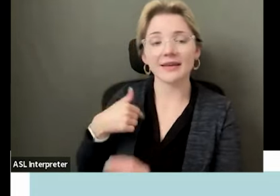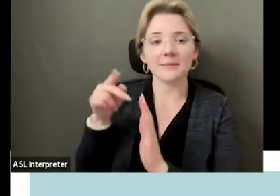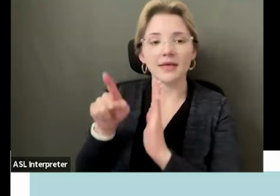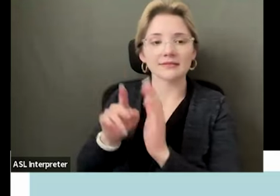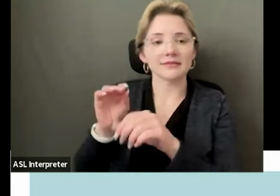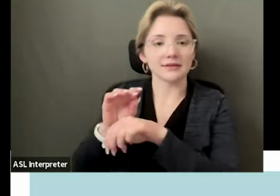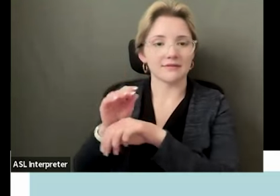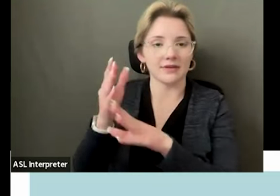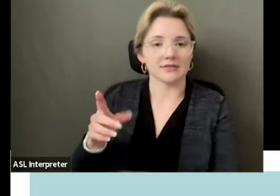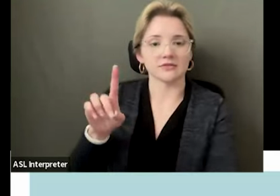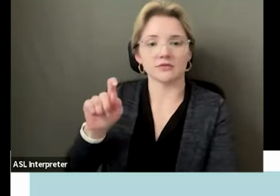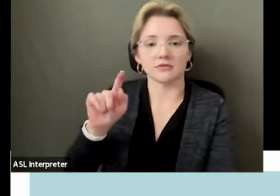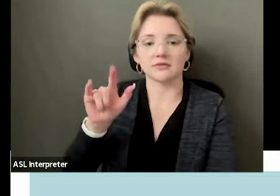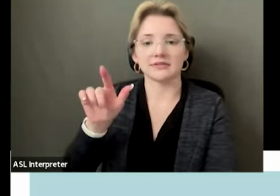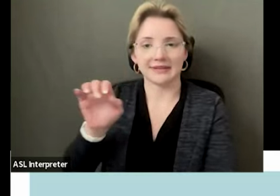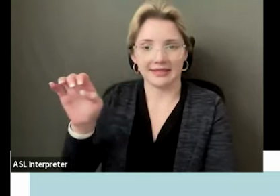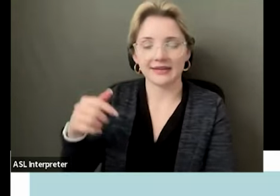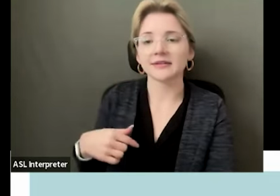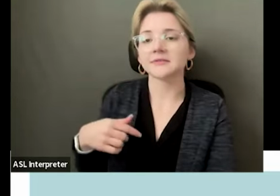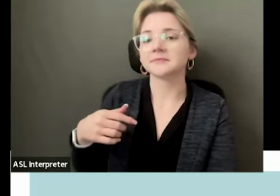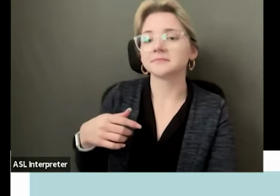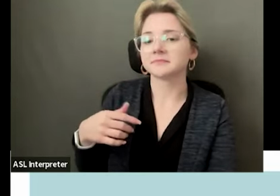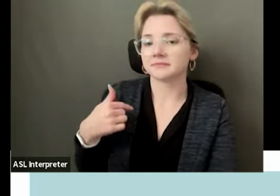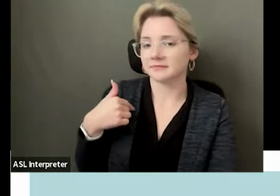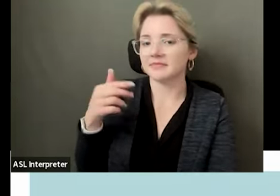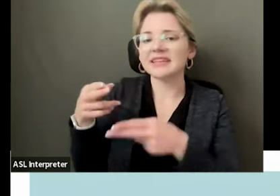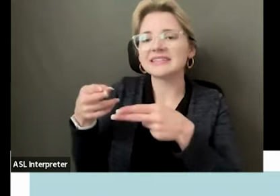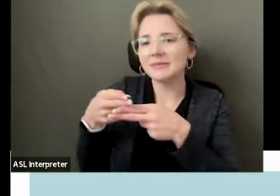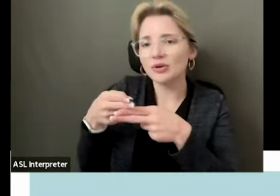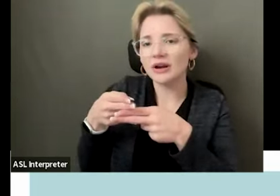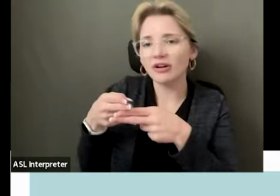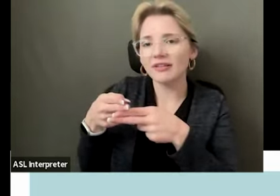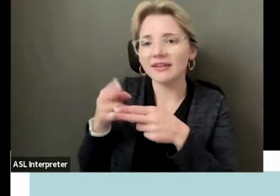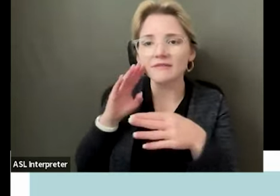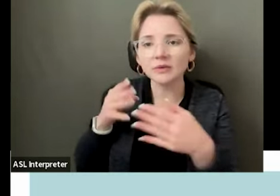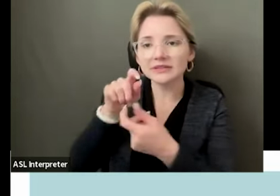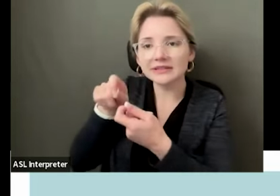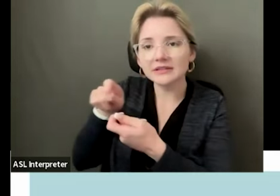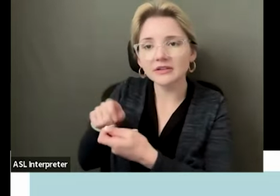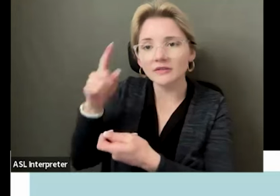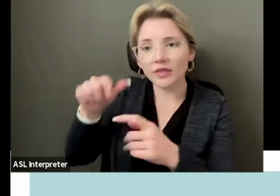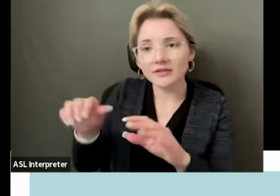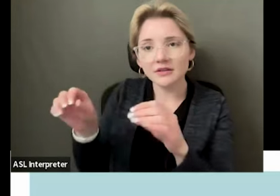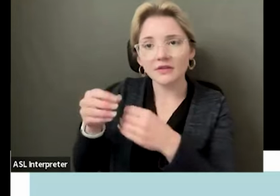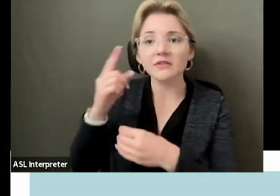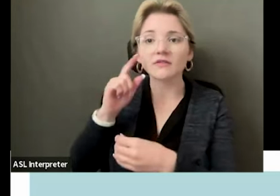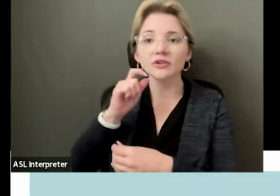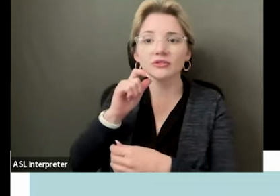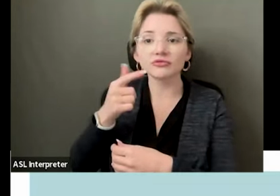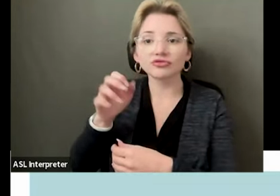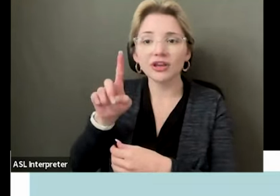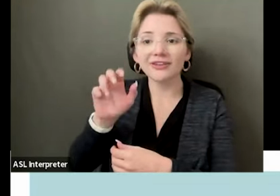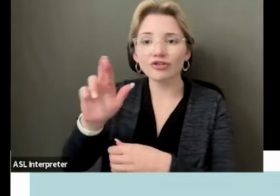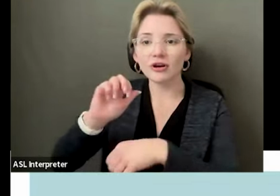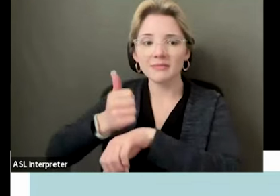as Allison said, here temporarily on detail with the Office of Gender-Based Violence. I am coming from HUD's Office